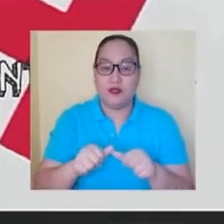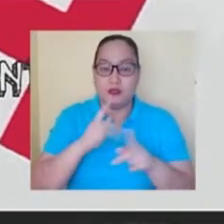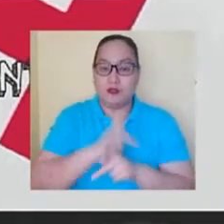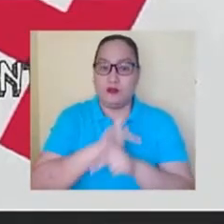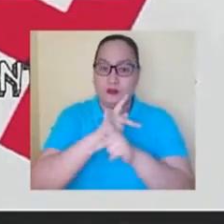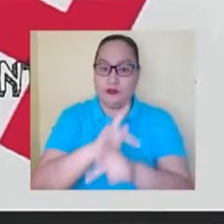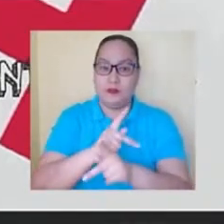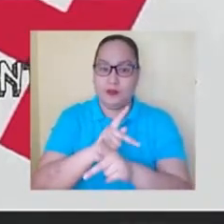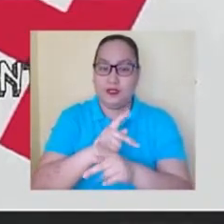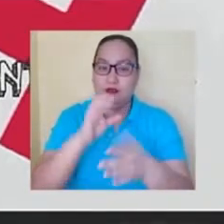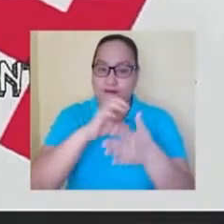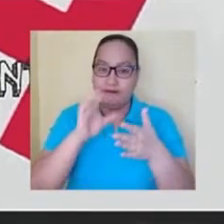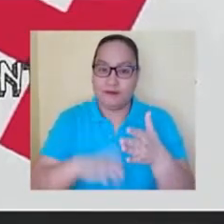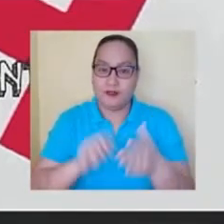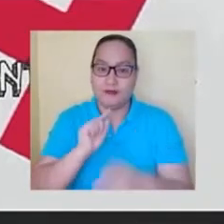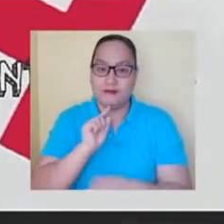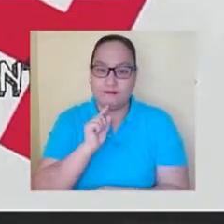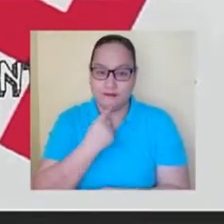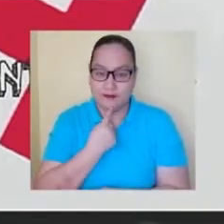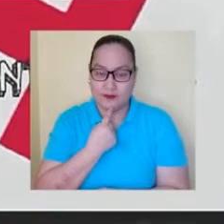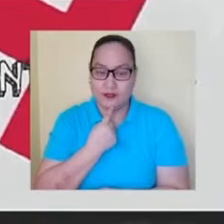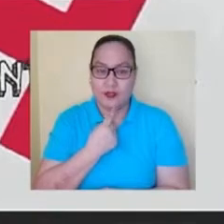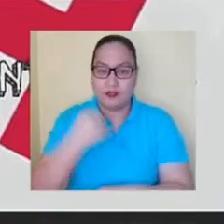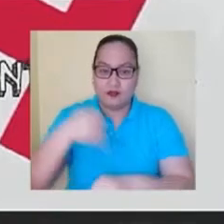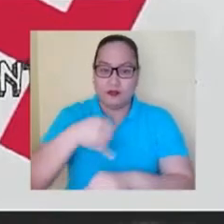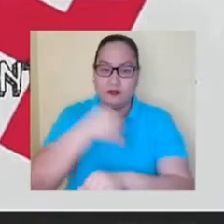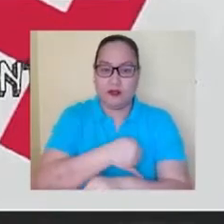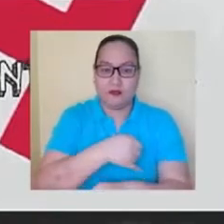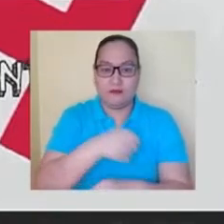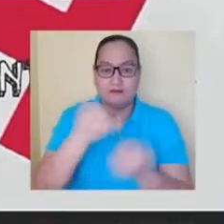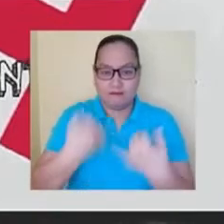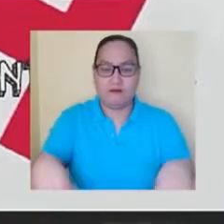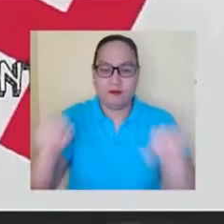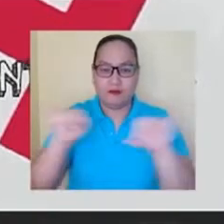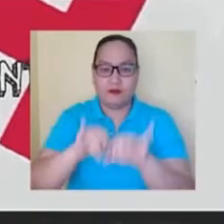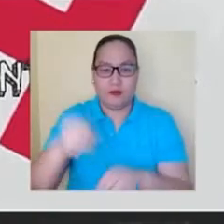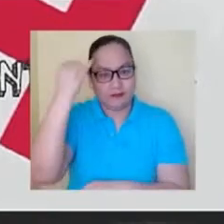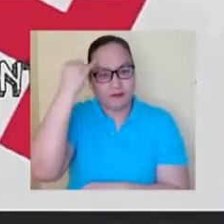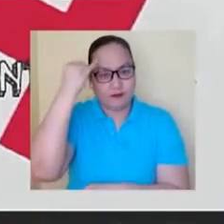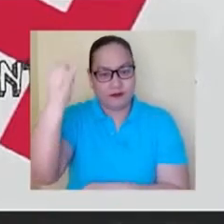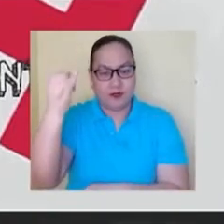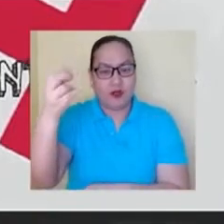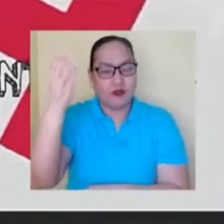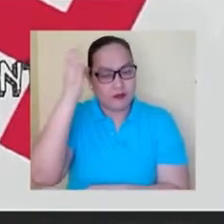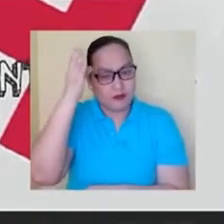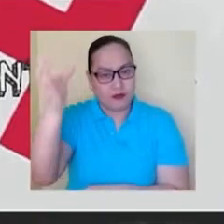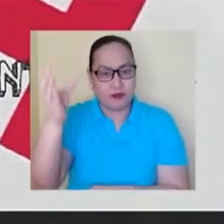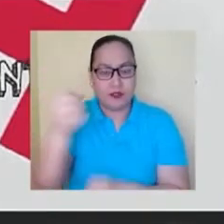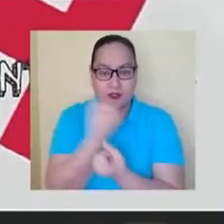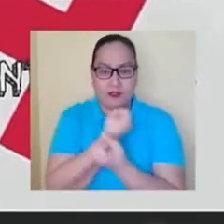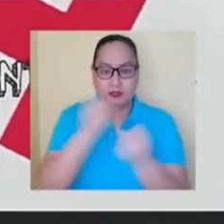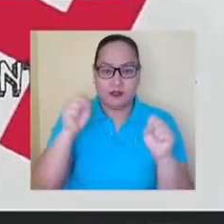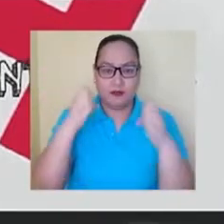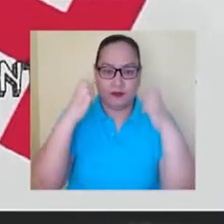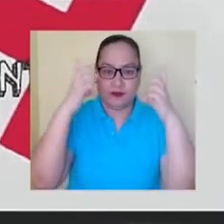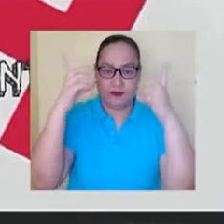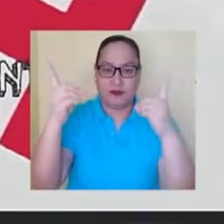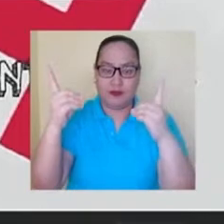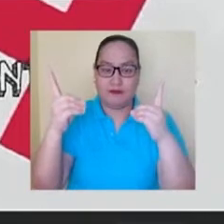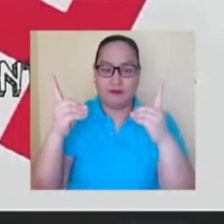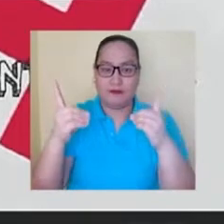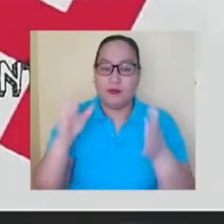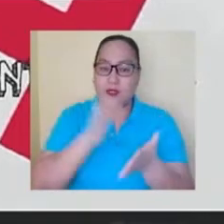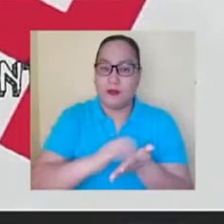serious injuries, it is necessary that you learn the concepts and principles of safety education. Practice the habits